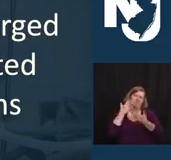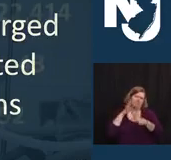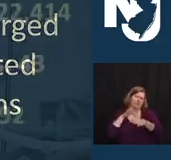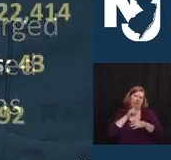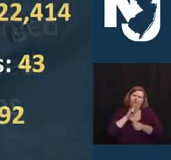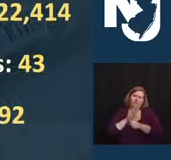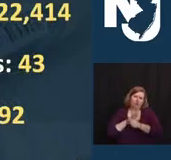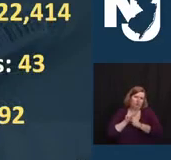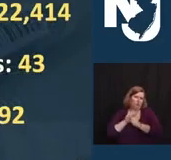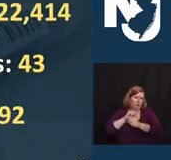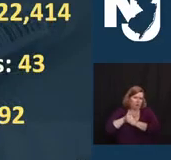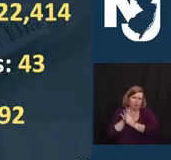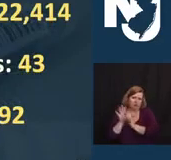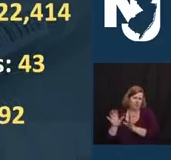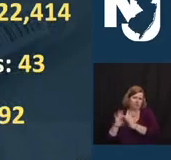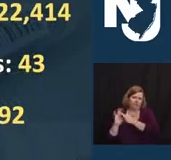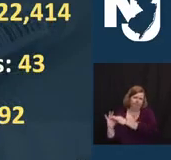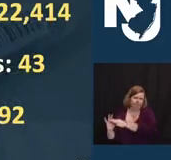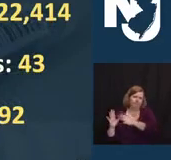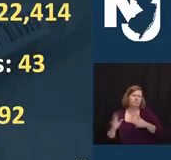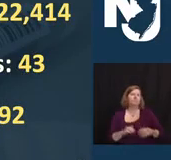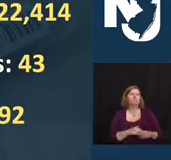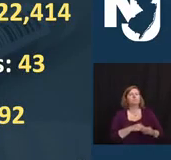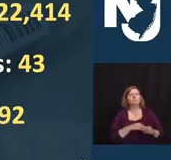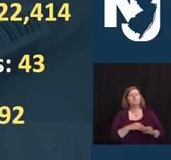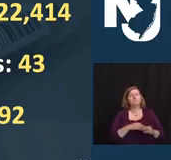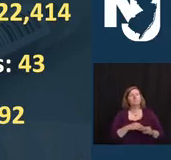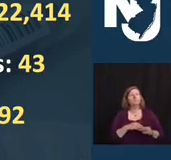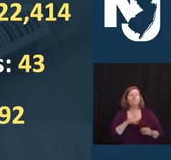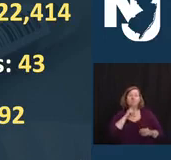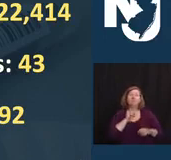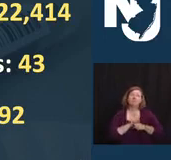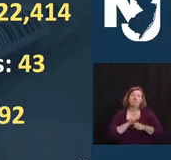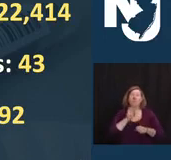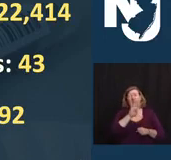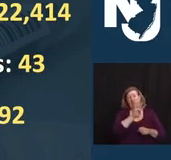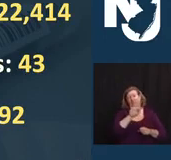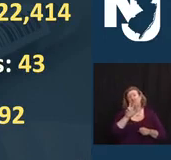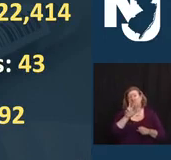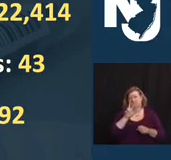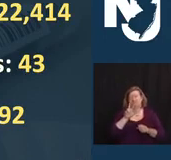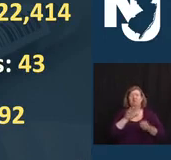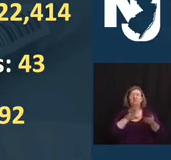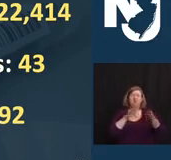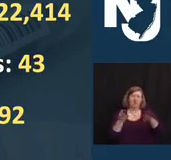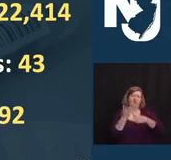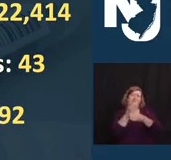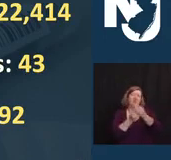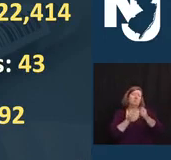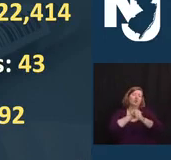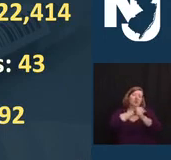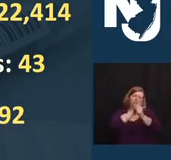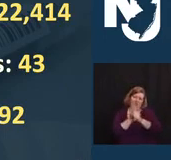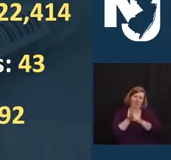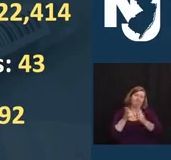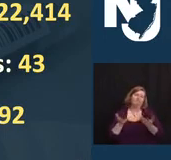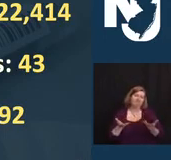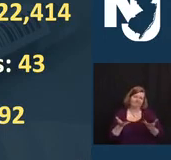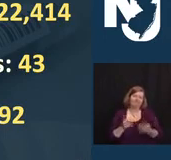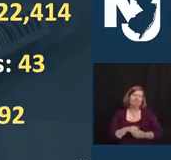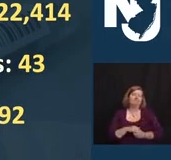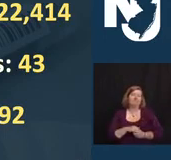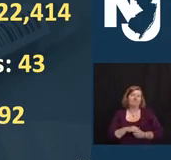Notwithstanding that they have not been confirmed, we are reporting an additional 43 confirmed losses of life due to